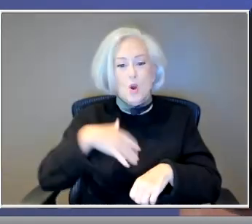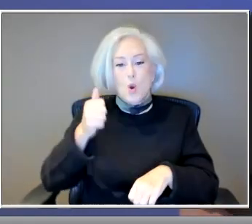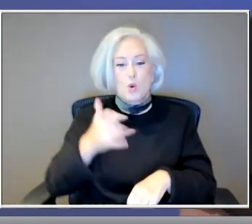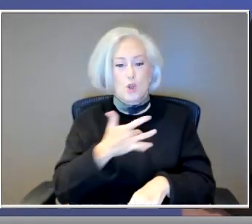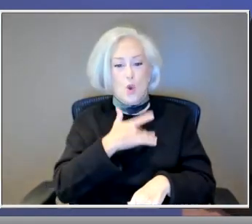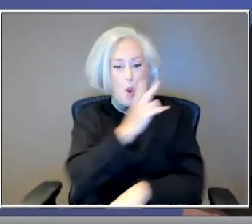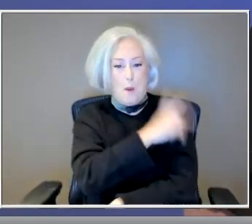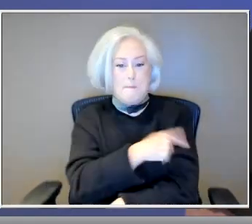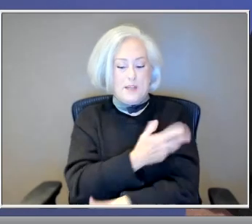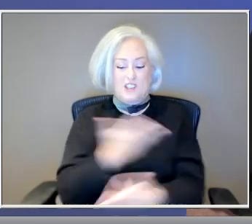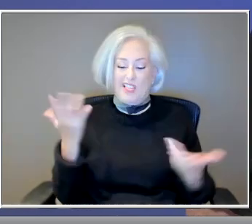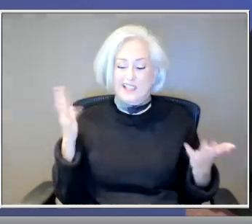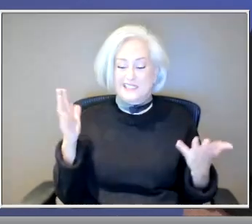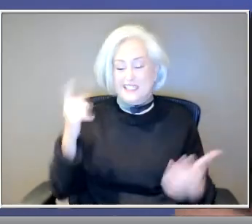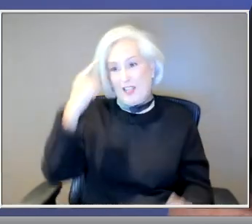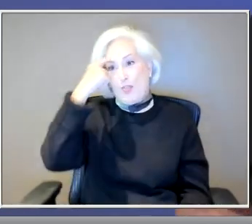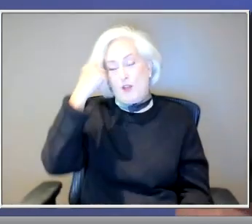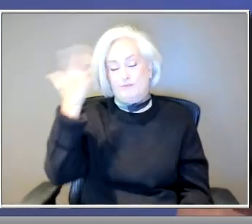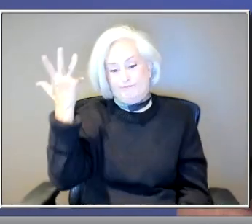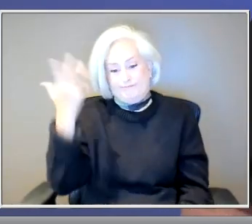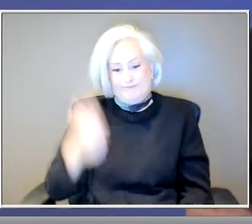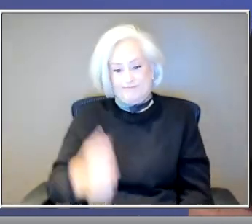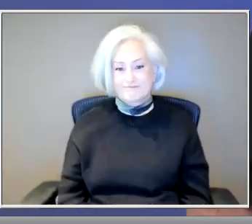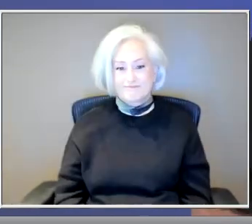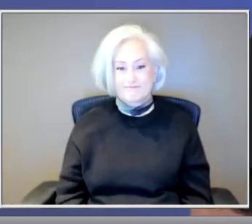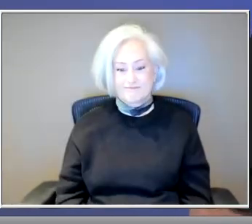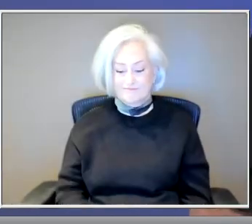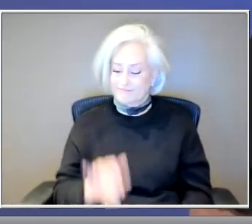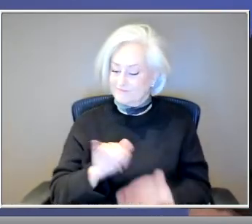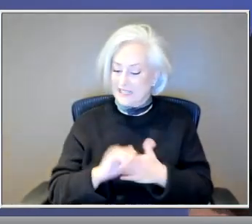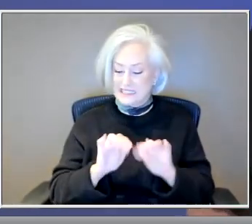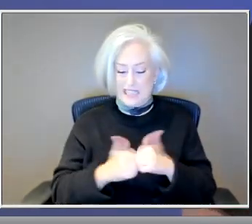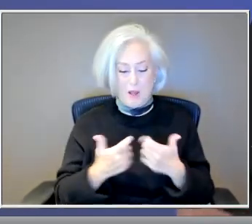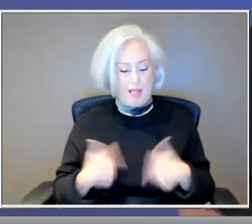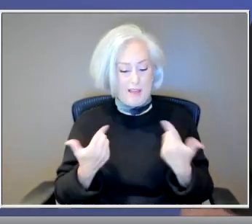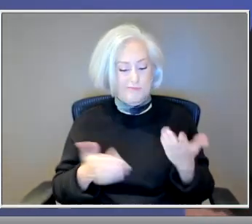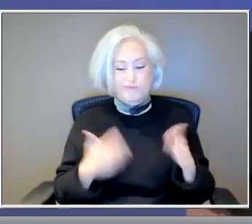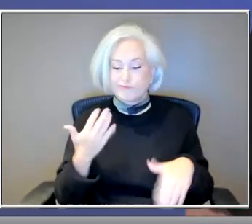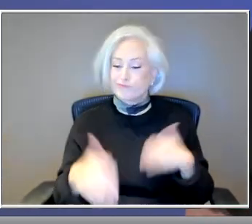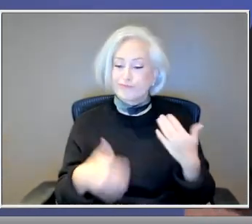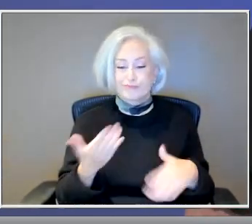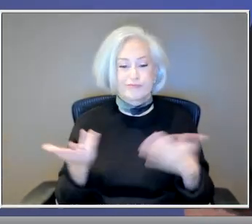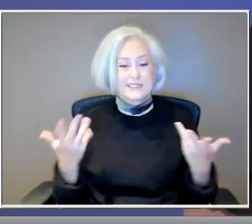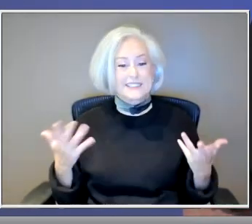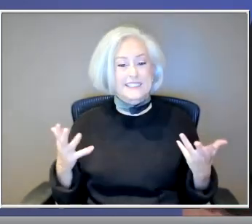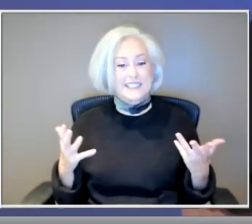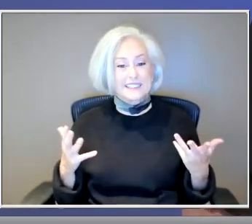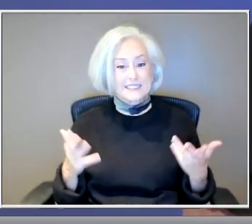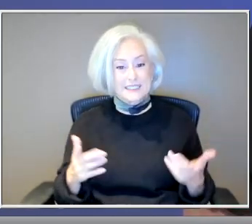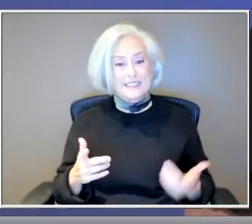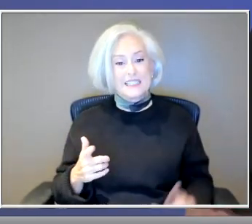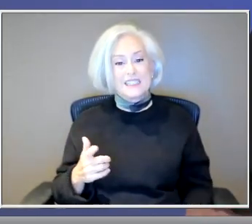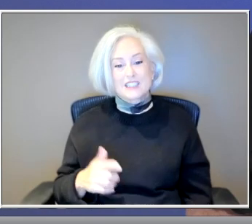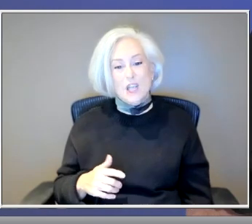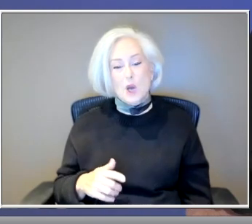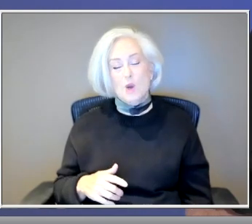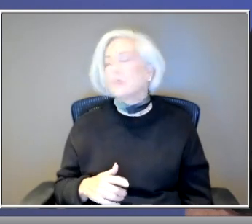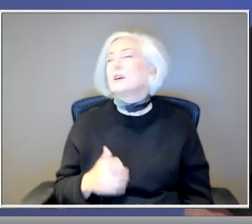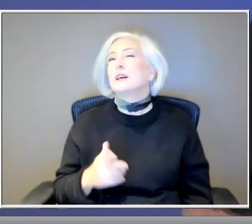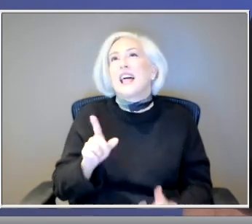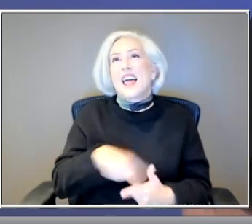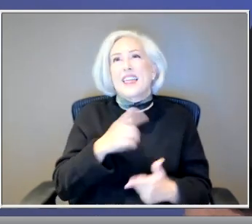That's exactly what I attribute it to, just like this is the way it's going to go. And I was sort of resigned to that a little bit, but then I